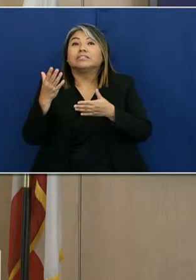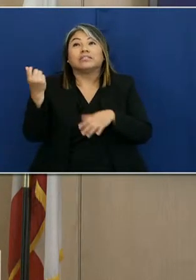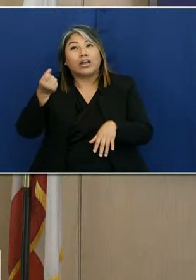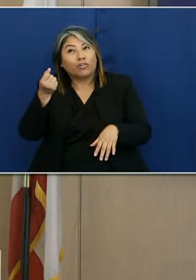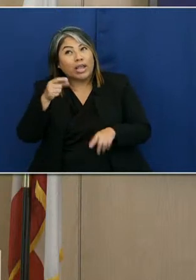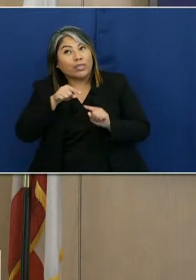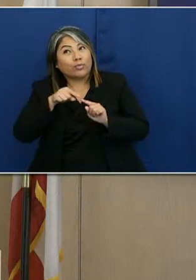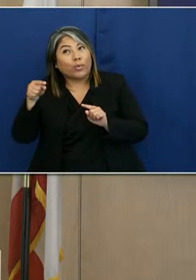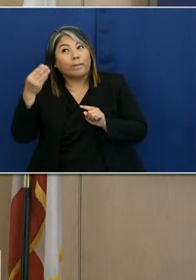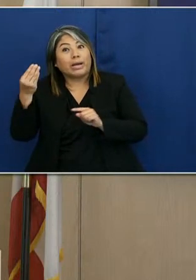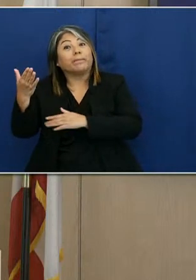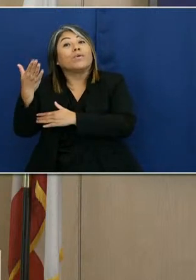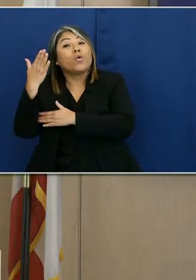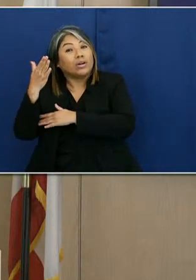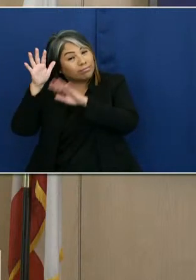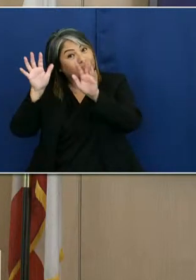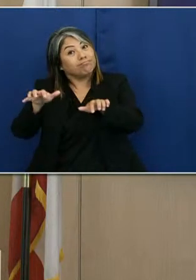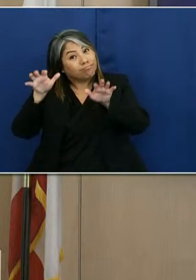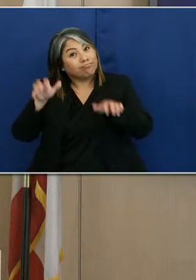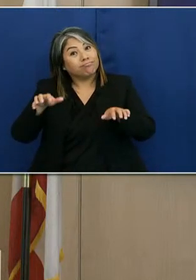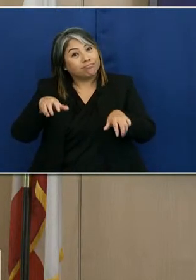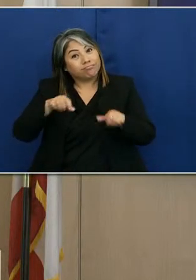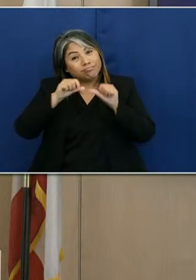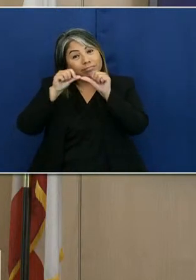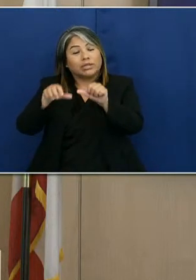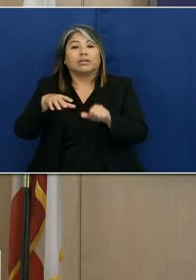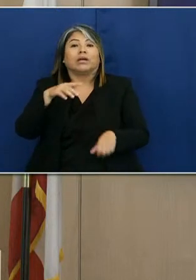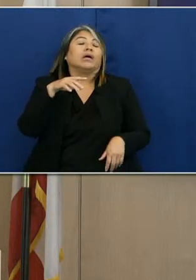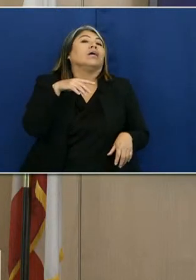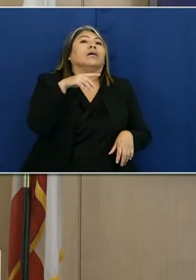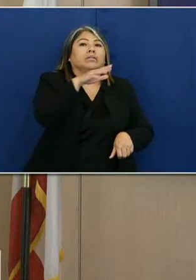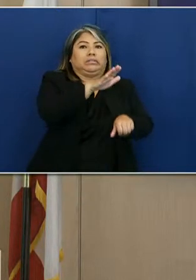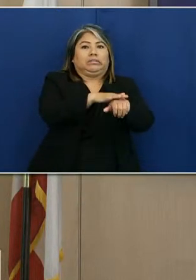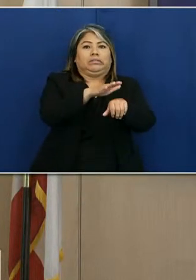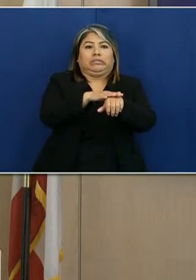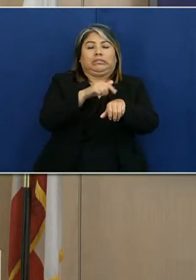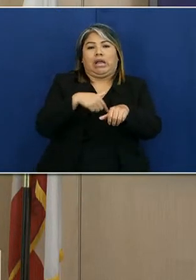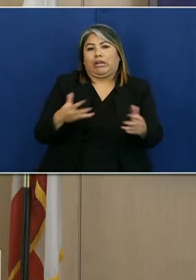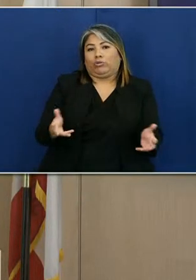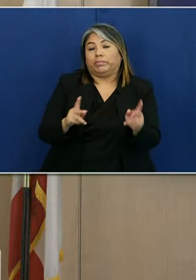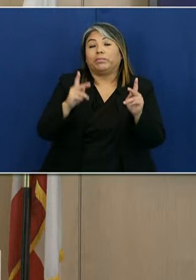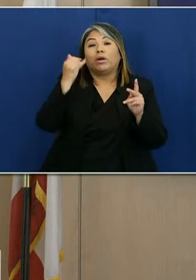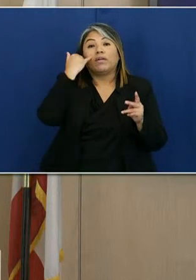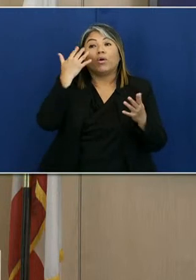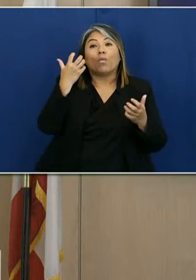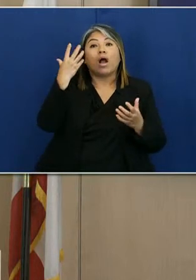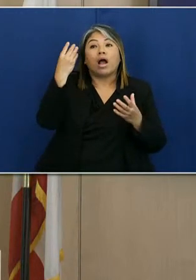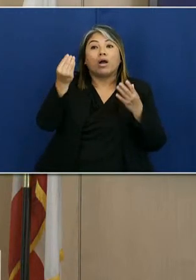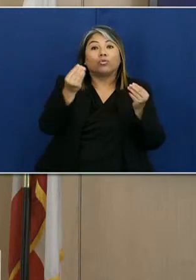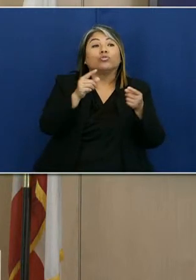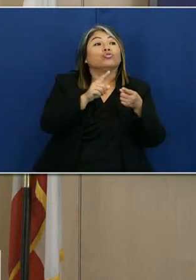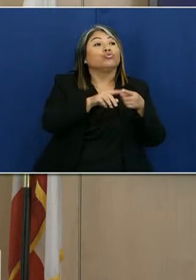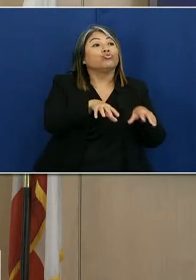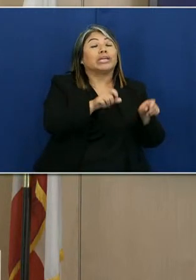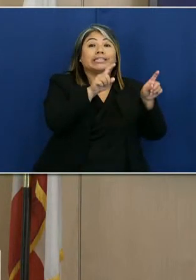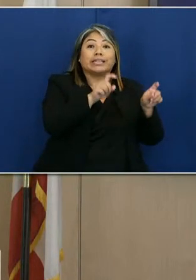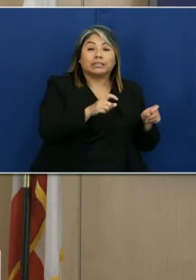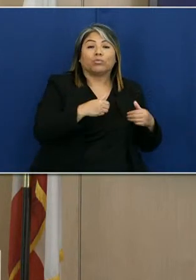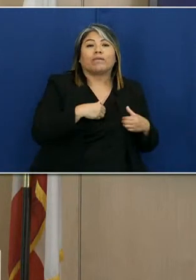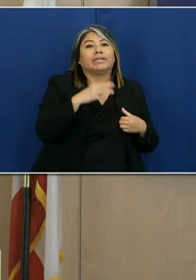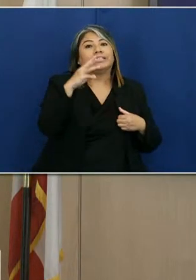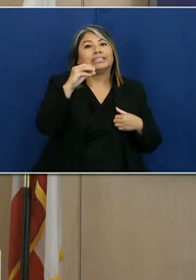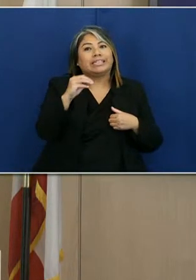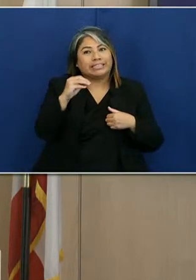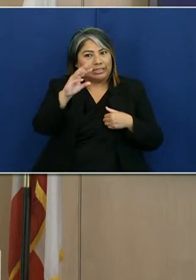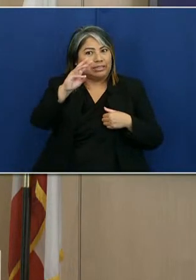Saturday through Monday morning. And so the one word of caution I would encourage people, if you want to go out and get tested, we have 60